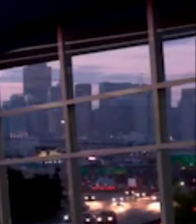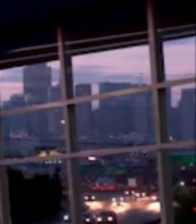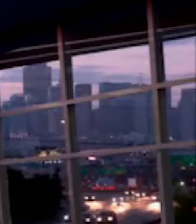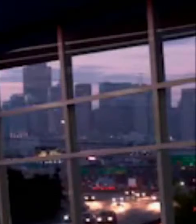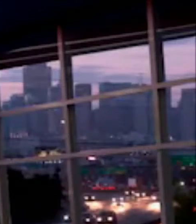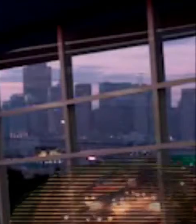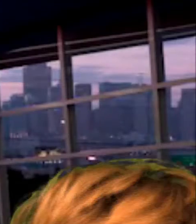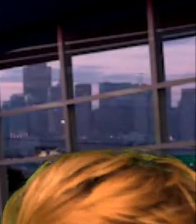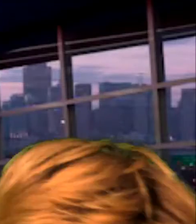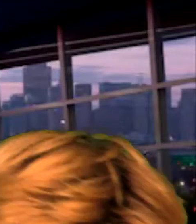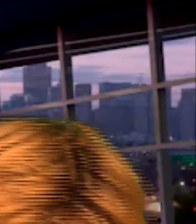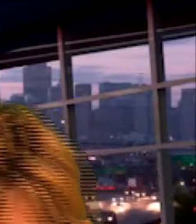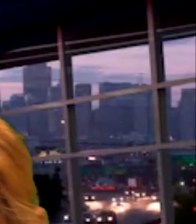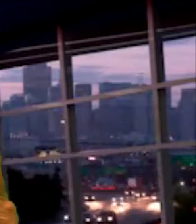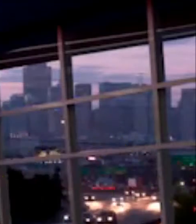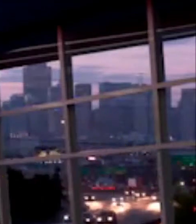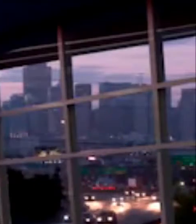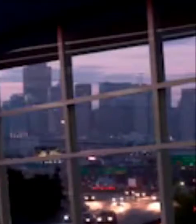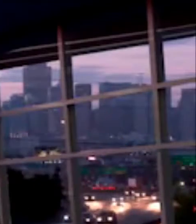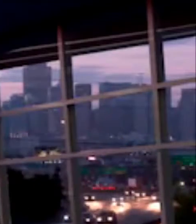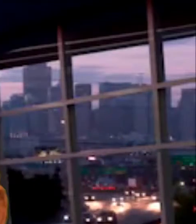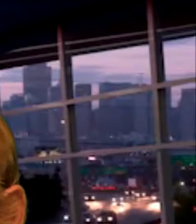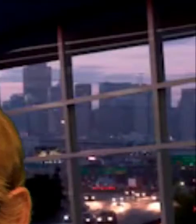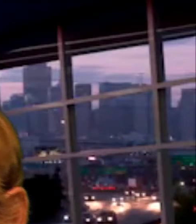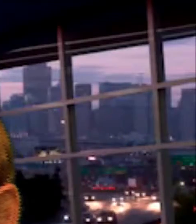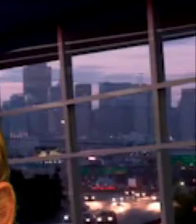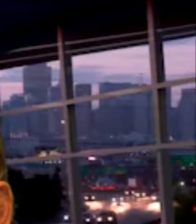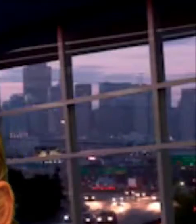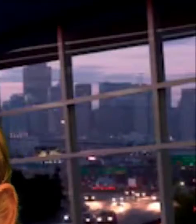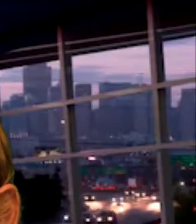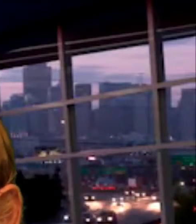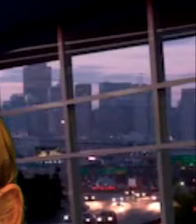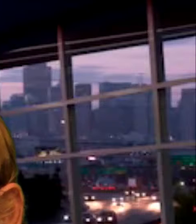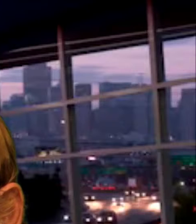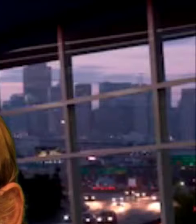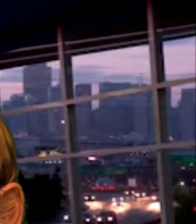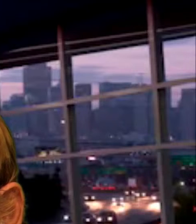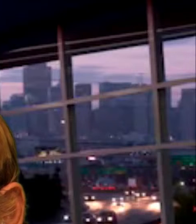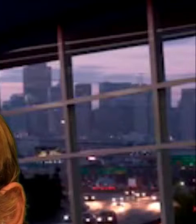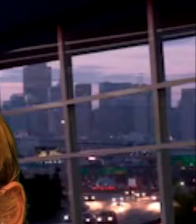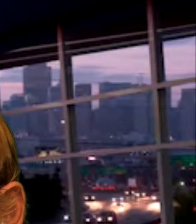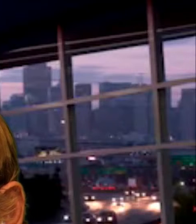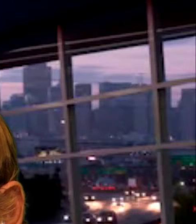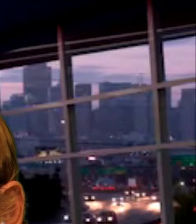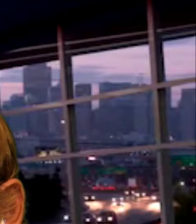Many reports have been saying that all across the board, have been coming out.